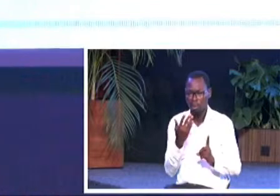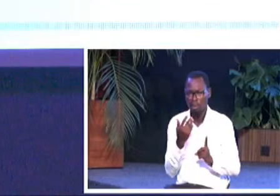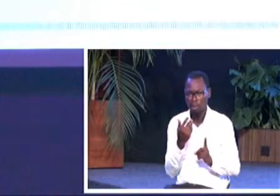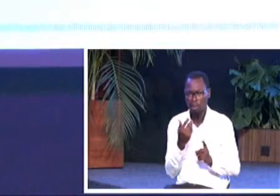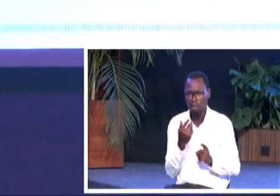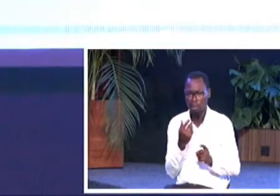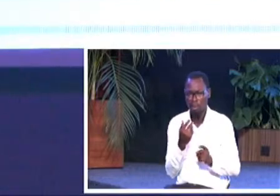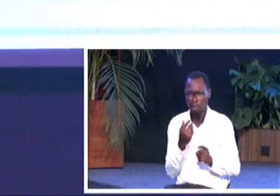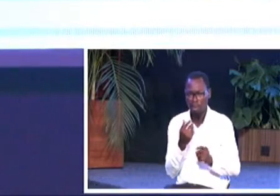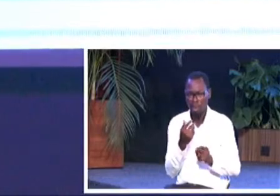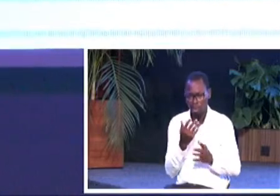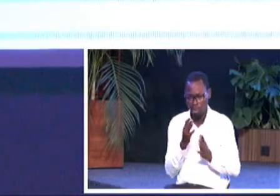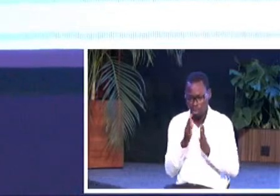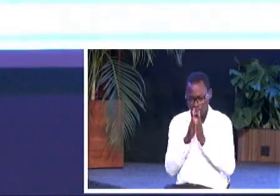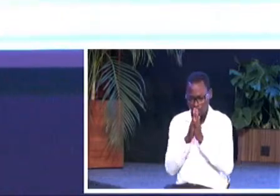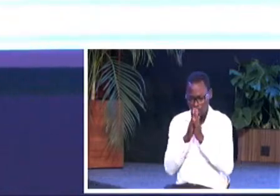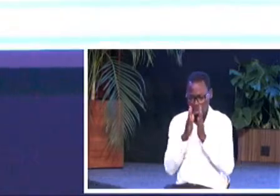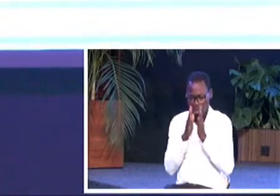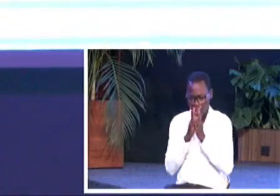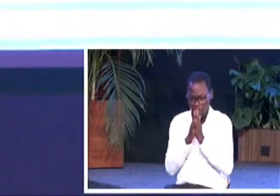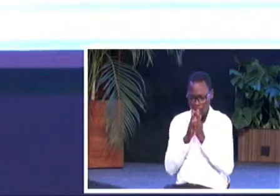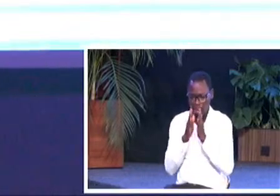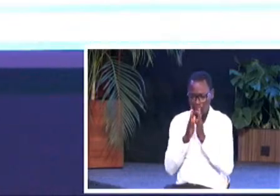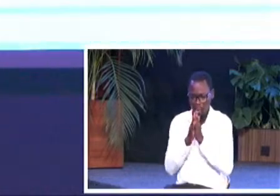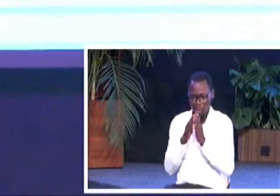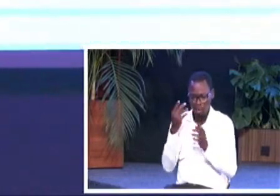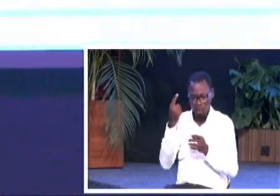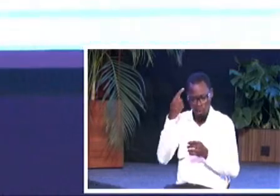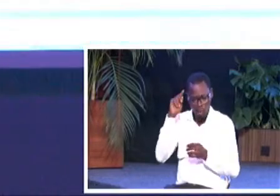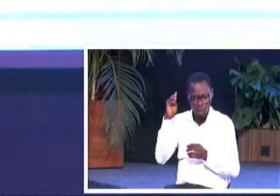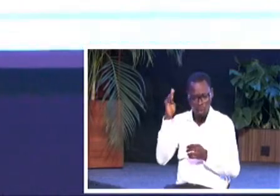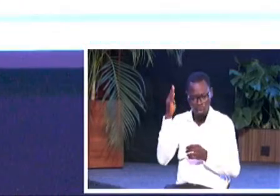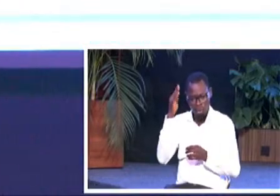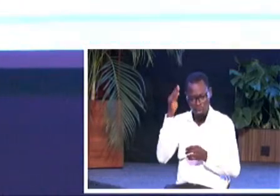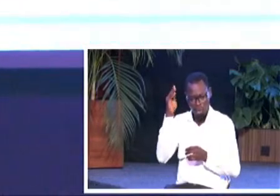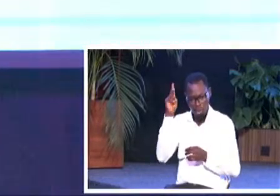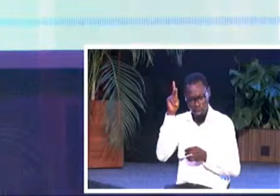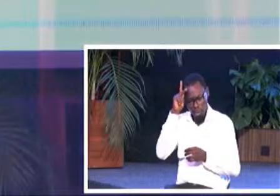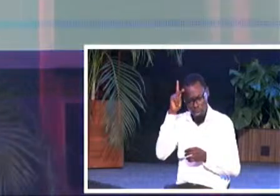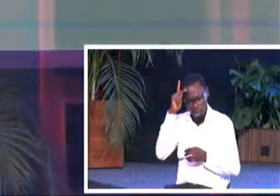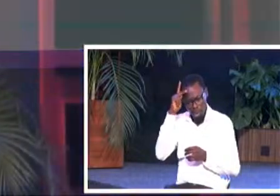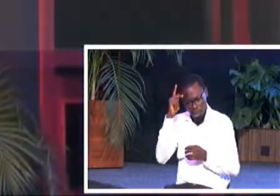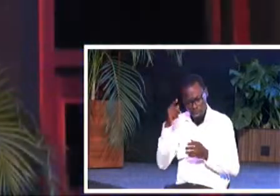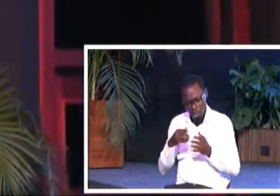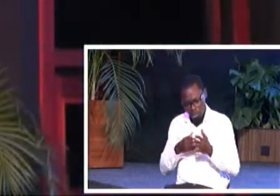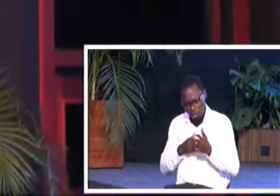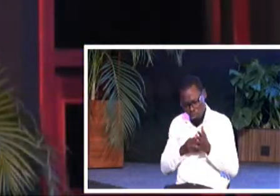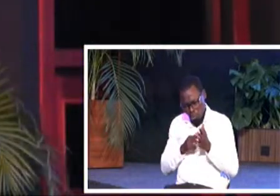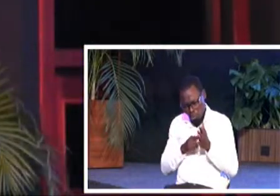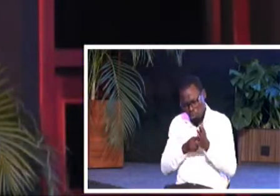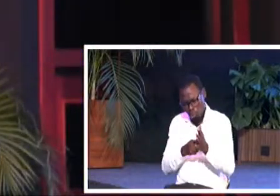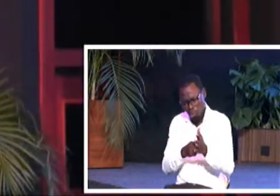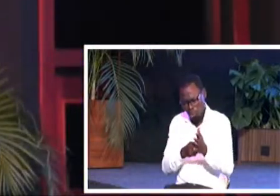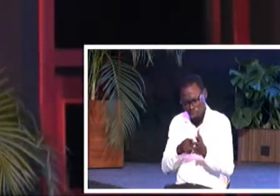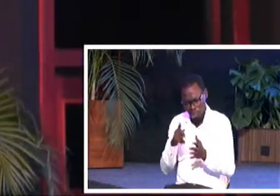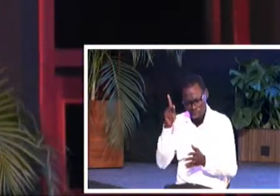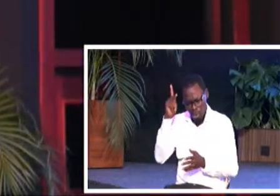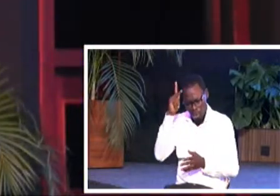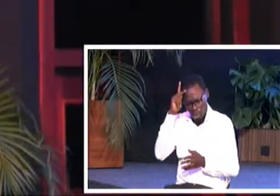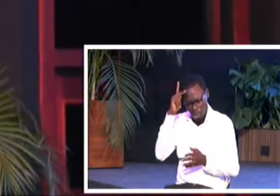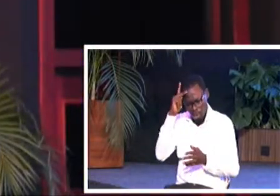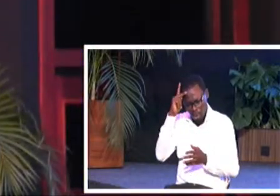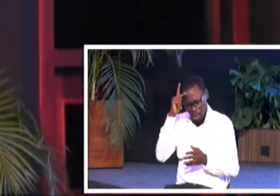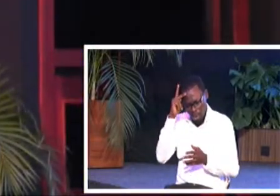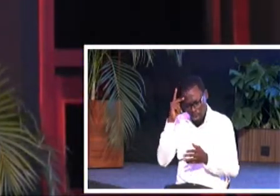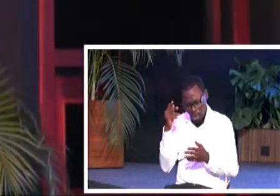Constant prayer for wisdom to direct the knowledge towards what has been